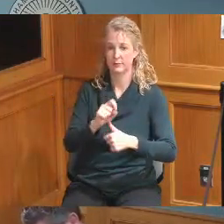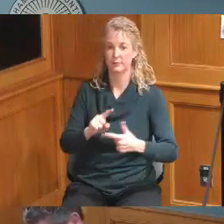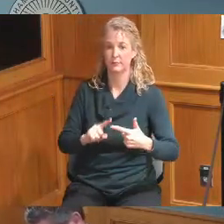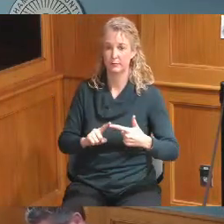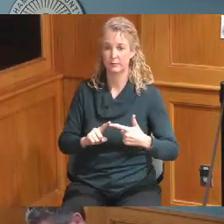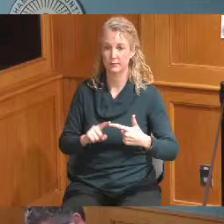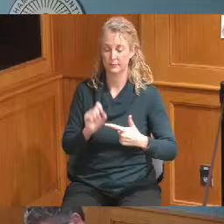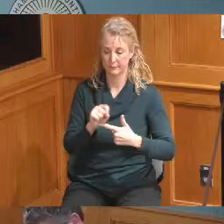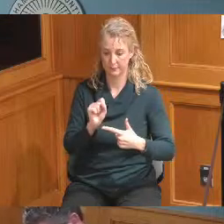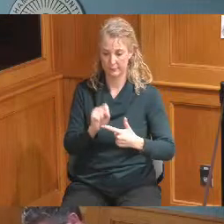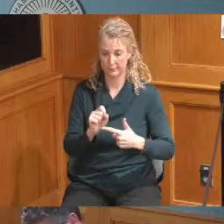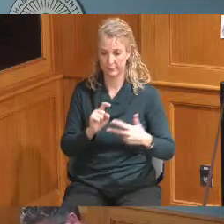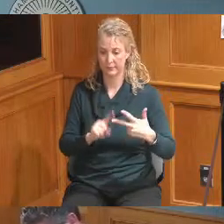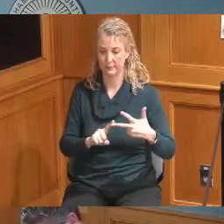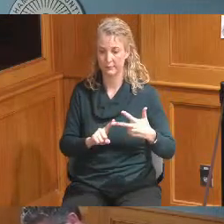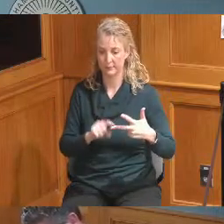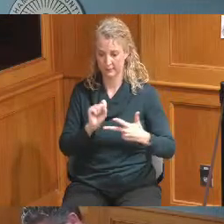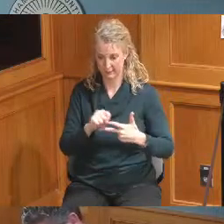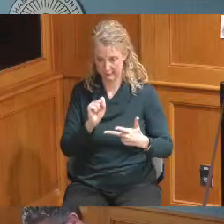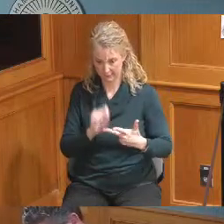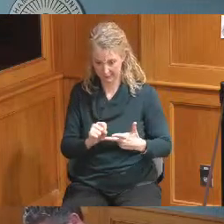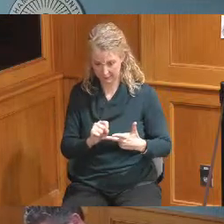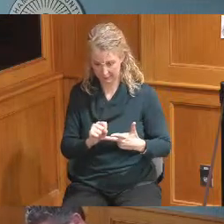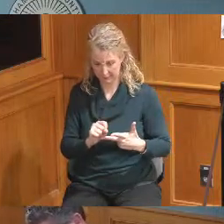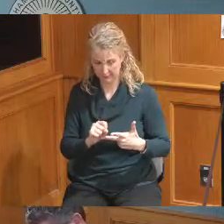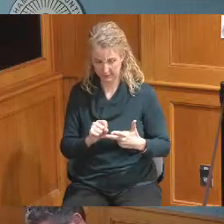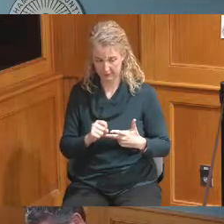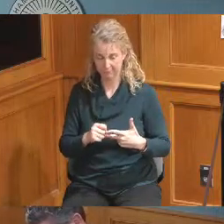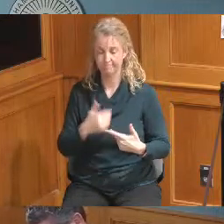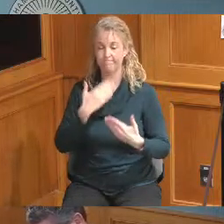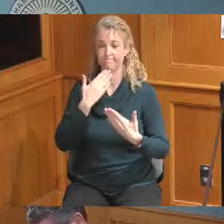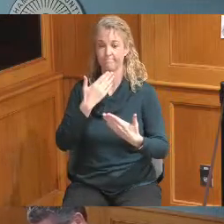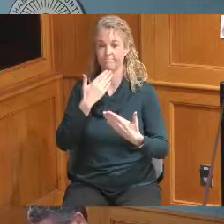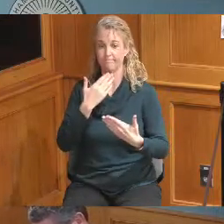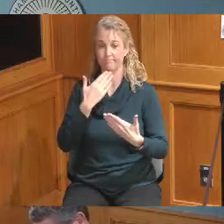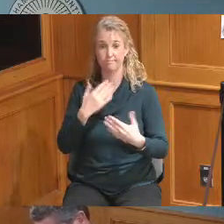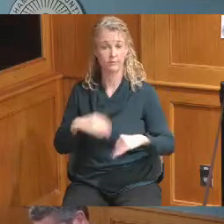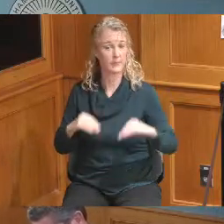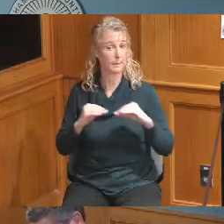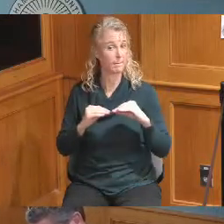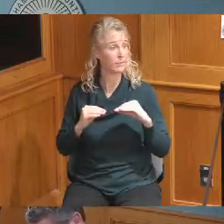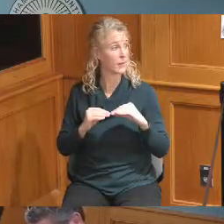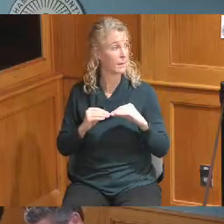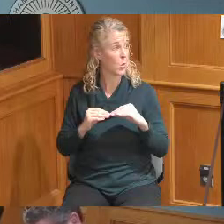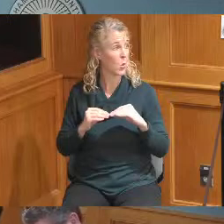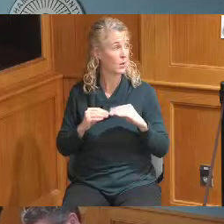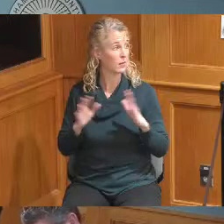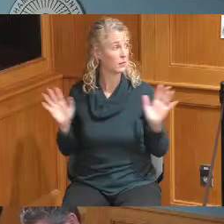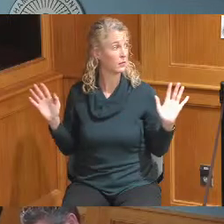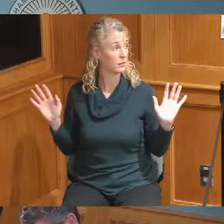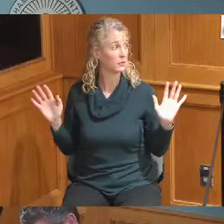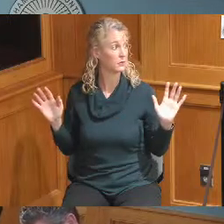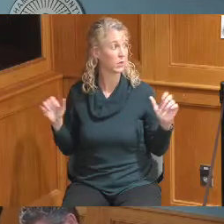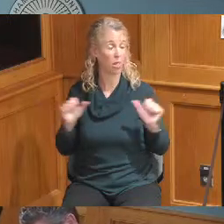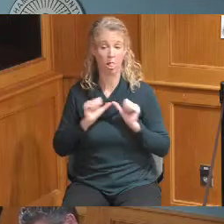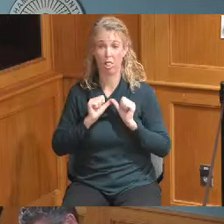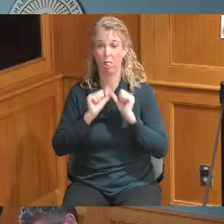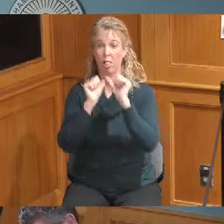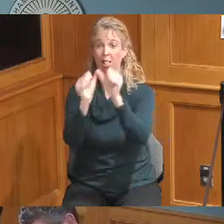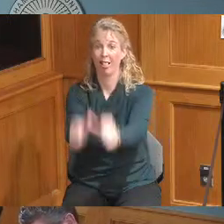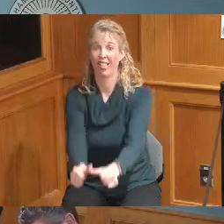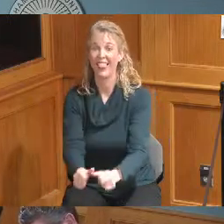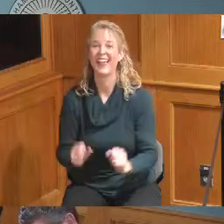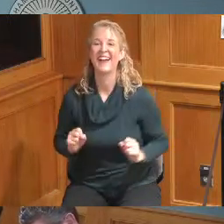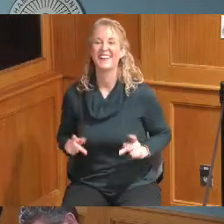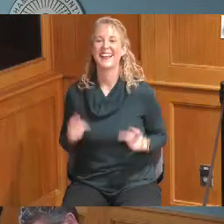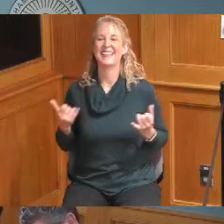Commissioner Summer Dumas. Yes. Commissioner Reese. Yes. Thank you. Is there anything else, commissioners? I know, this is a marathon session here. All right, I'm